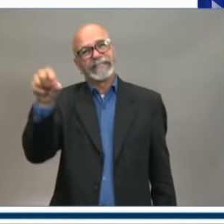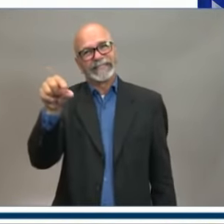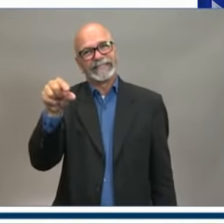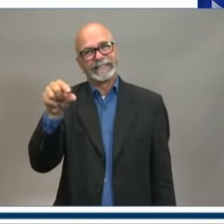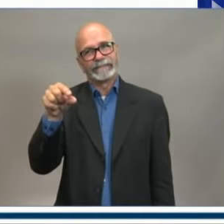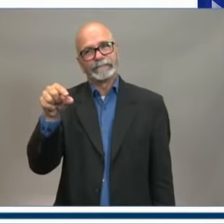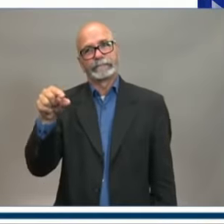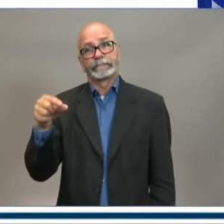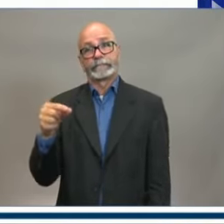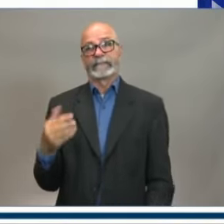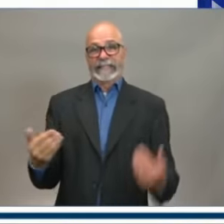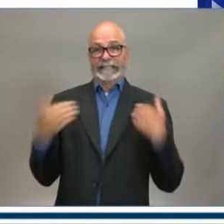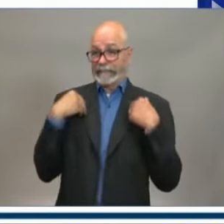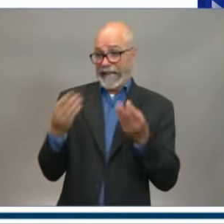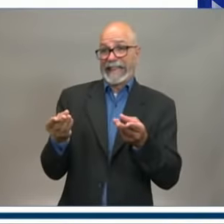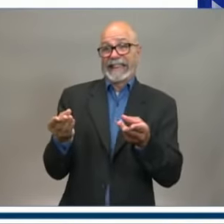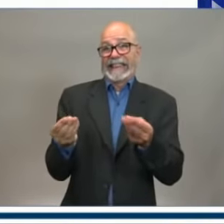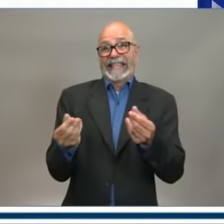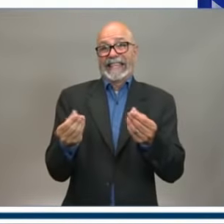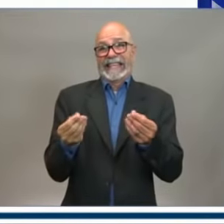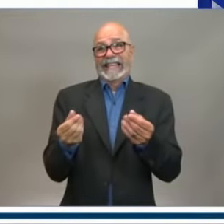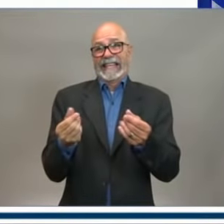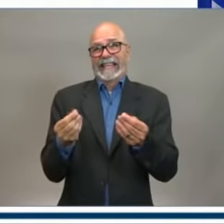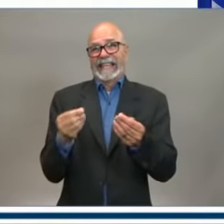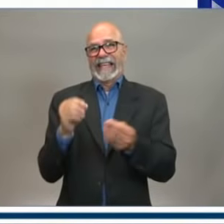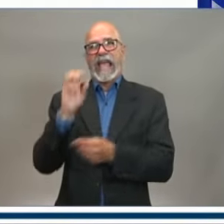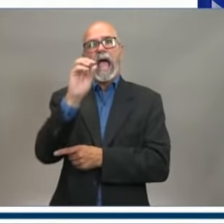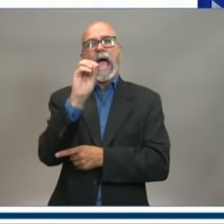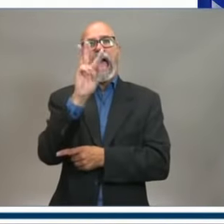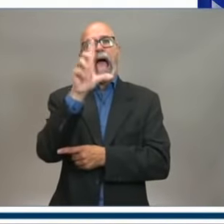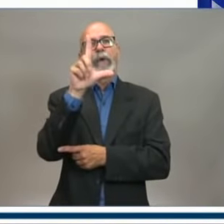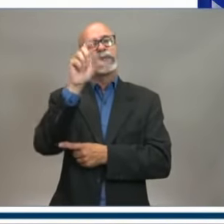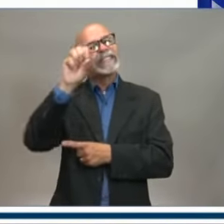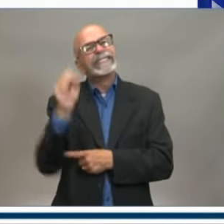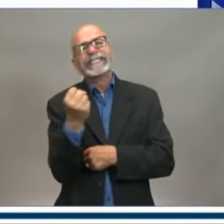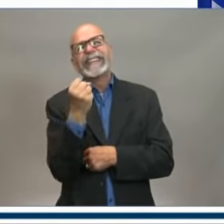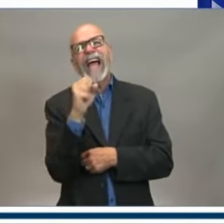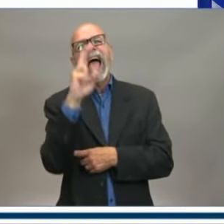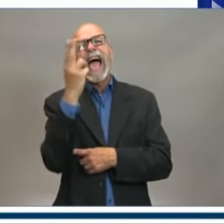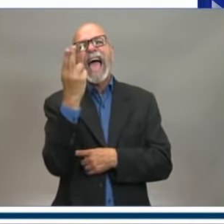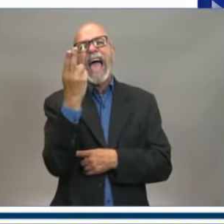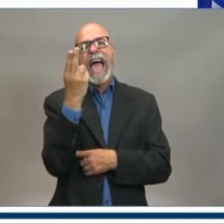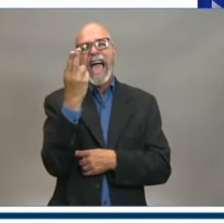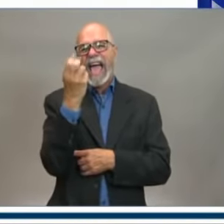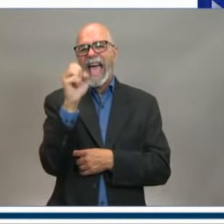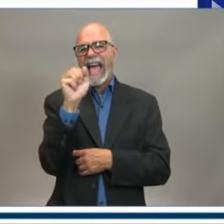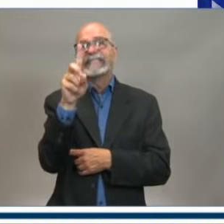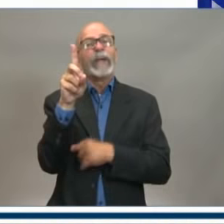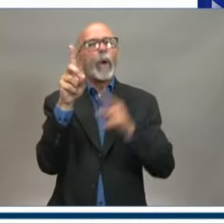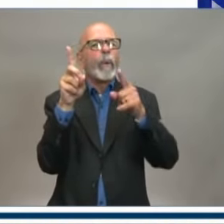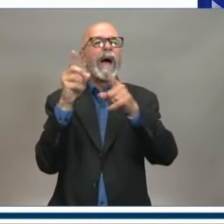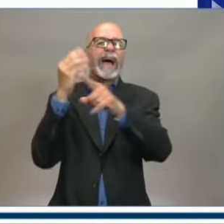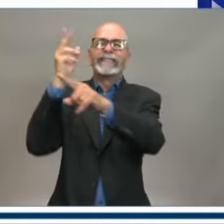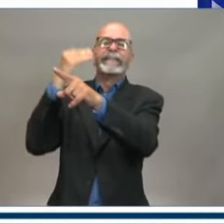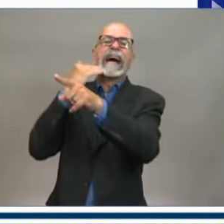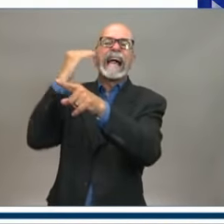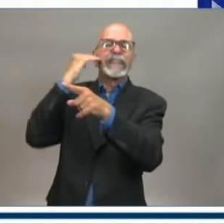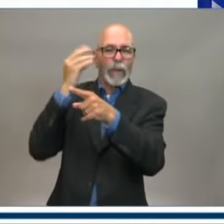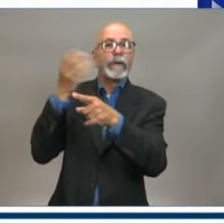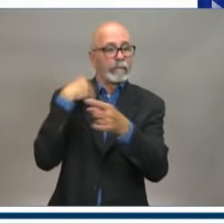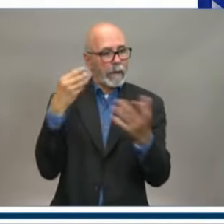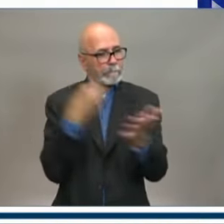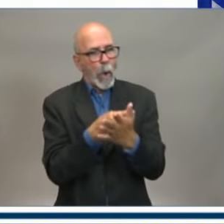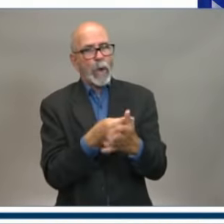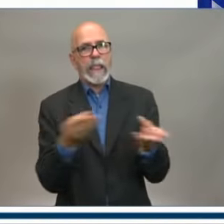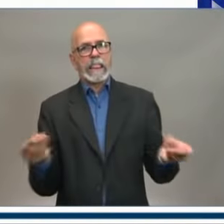for conservation. The province did have intentions to buy that land with the purpose of selling it. Does this at all change Nova Scotia's deal to